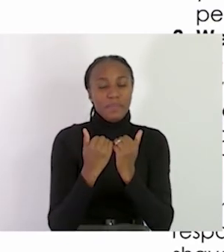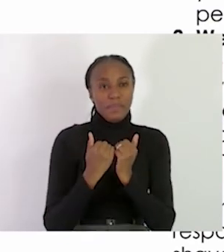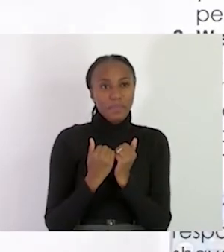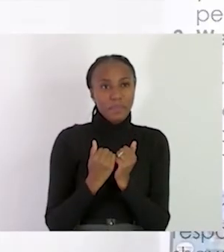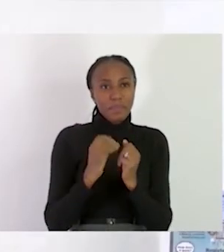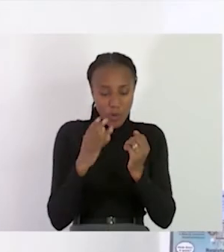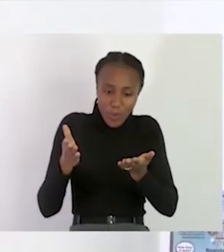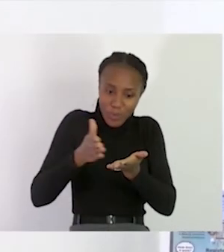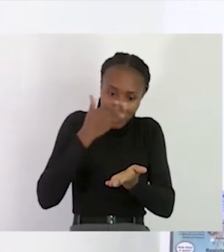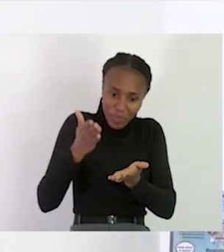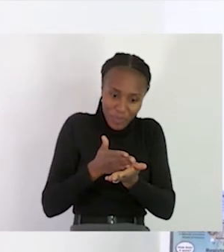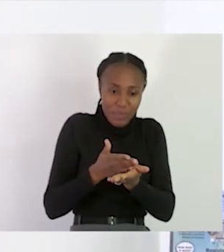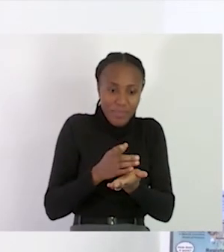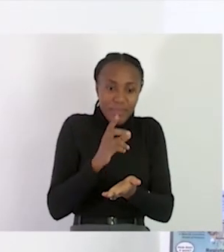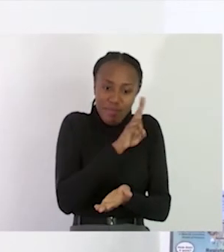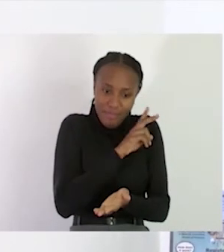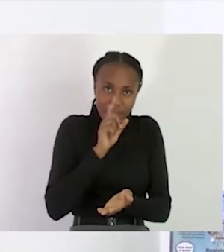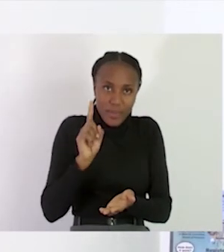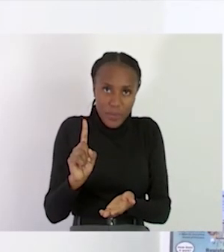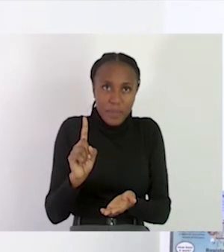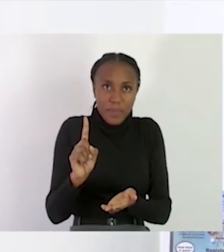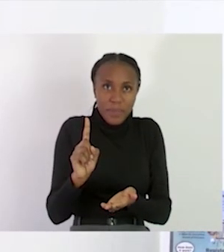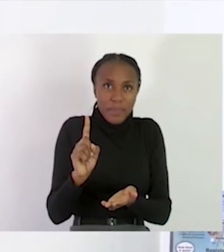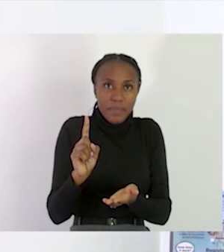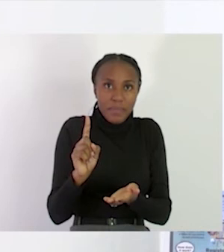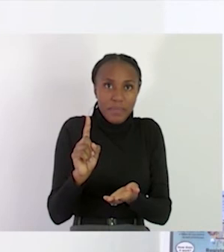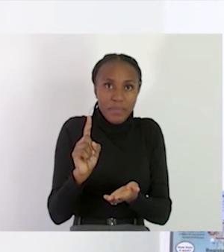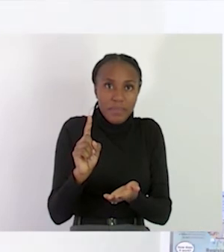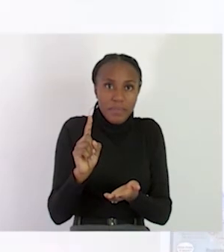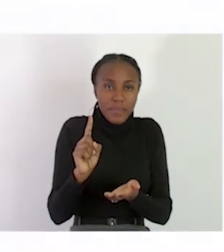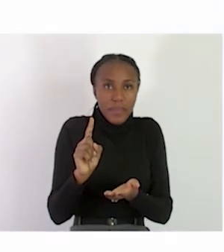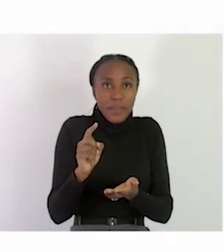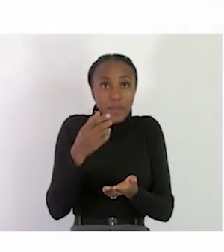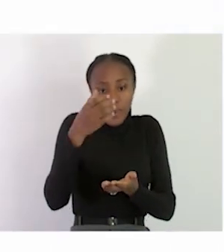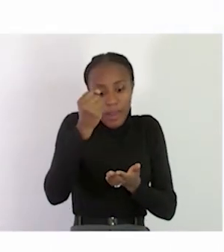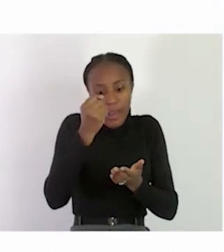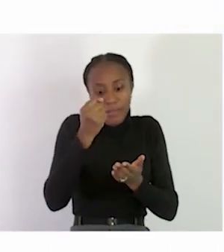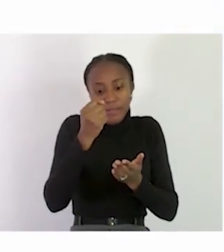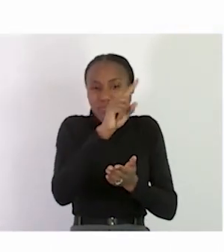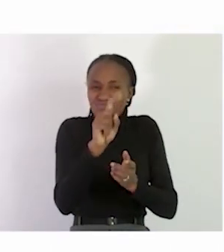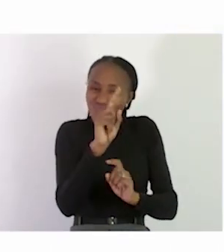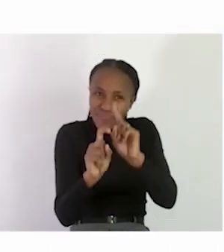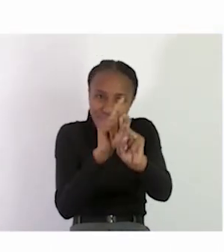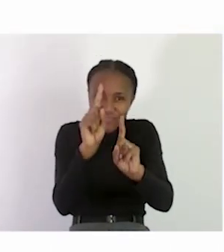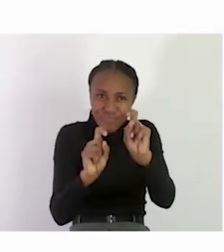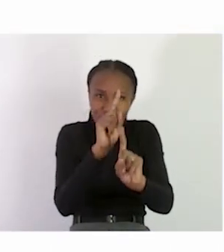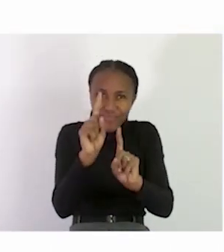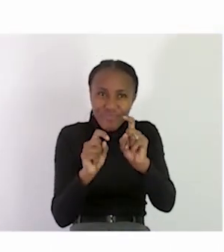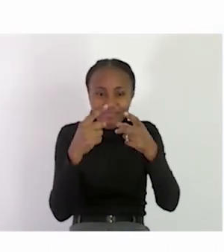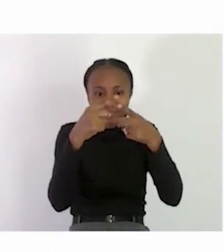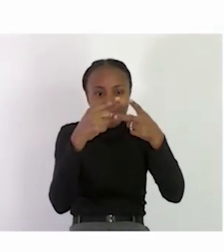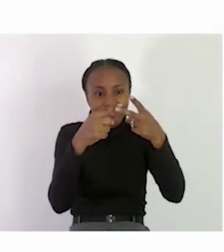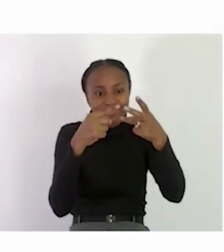On the next page, page 21, you will receive self-assessment questions there